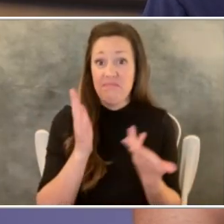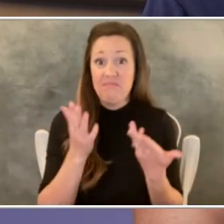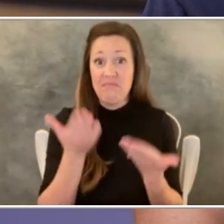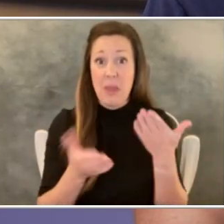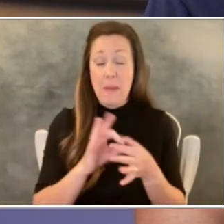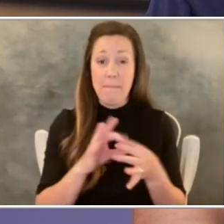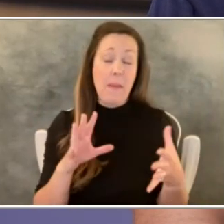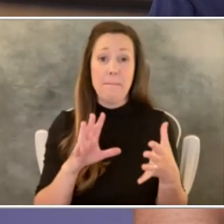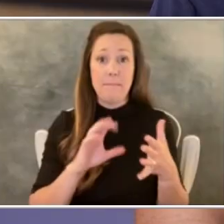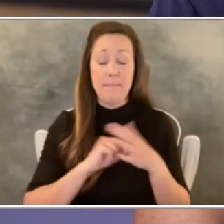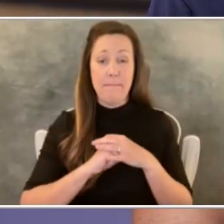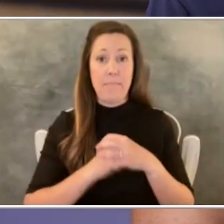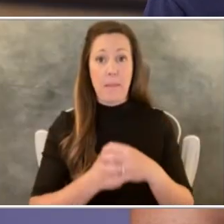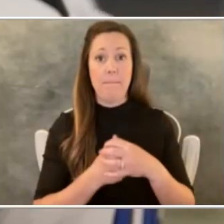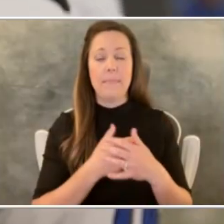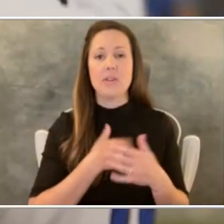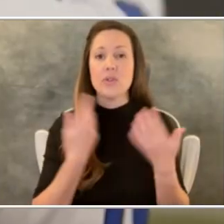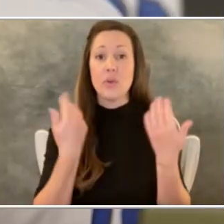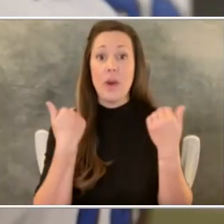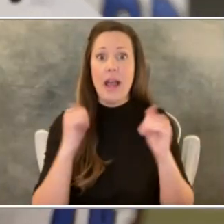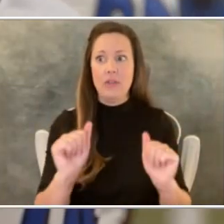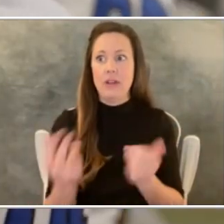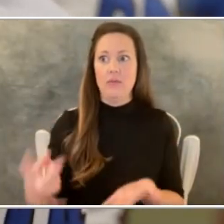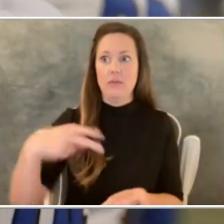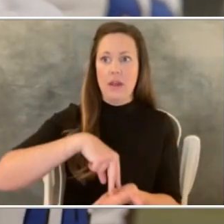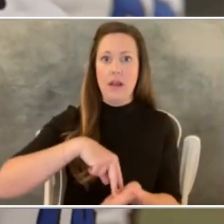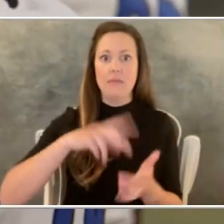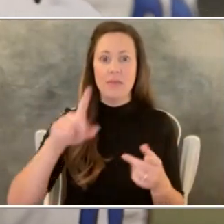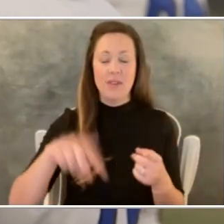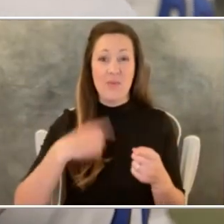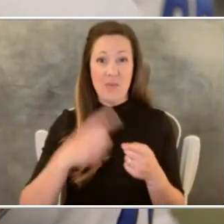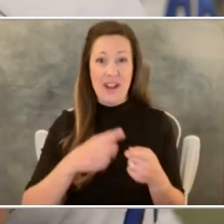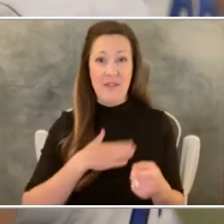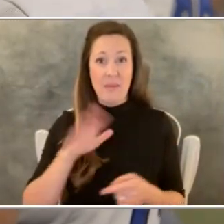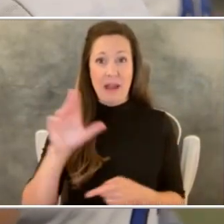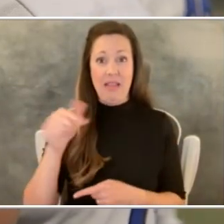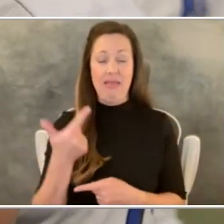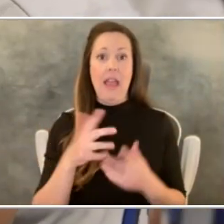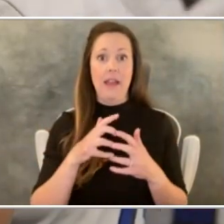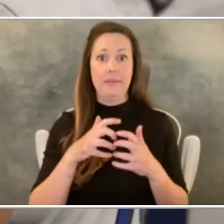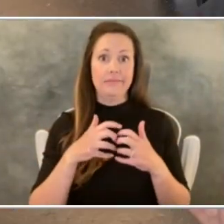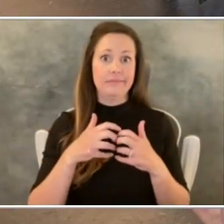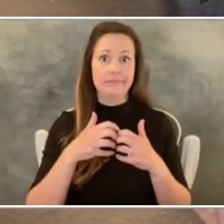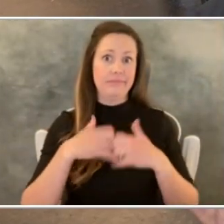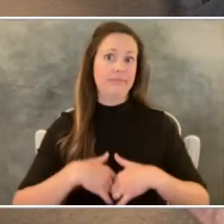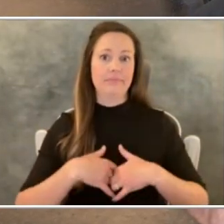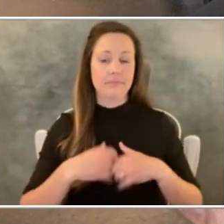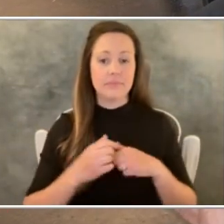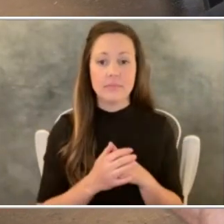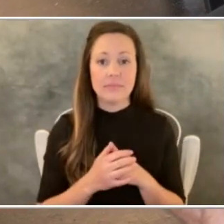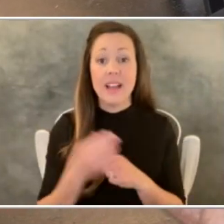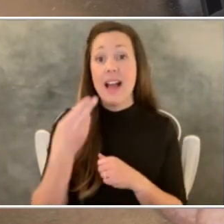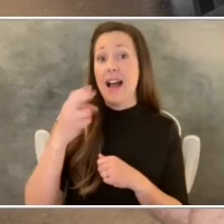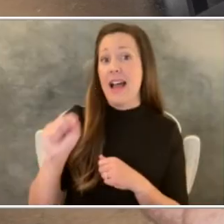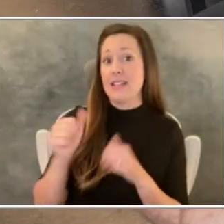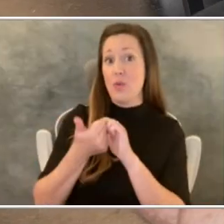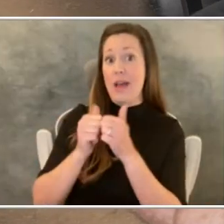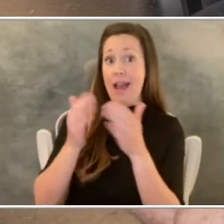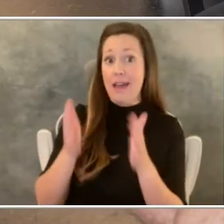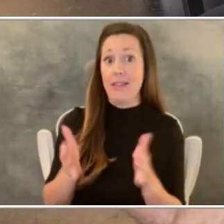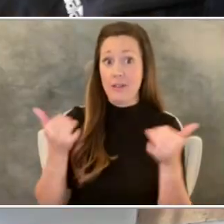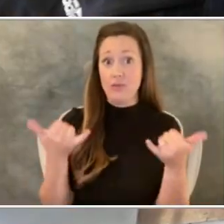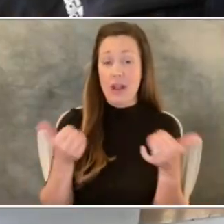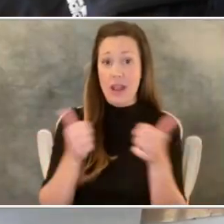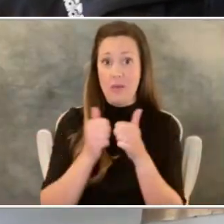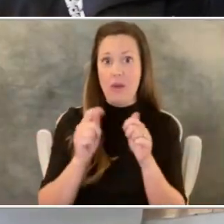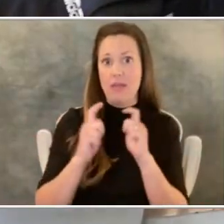then that's when my whole leg collapsed. Coming up today, a high school athlete with big dreams suffers a major injury. How